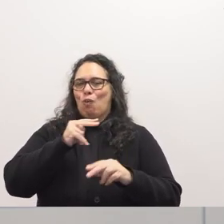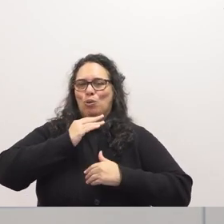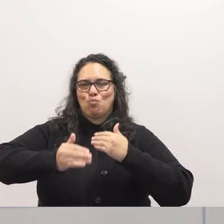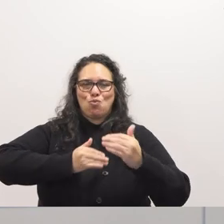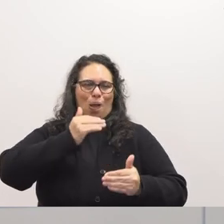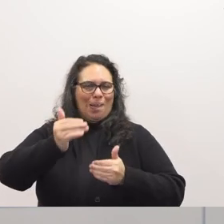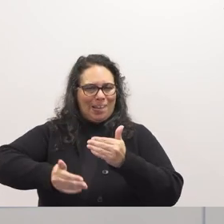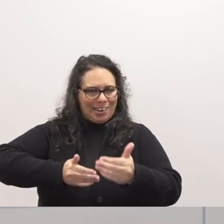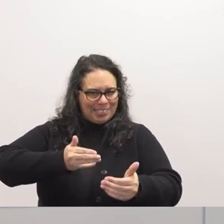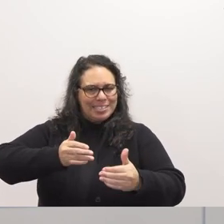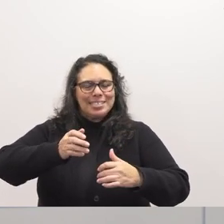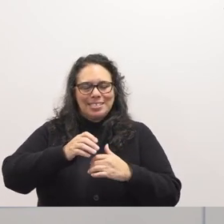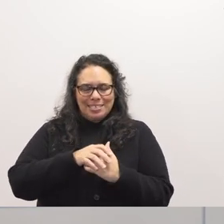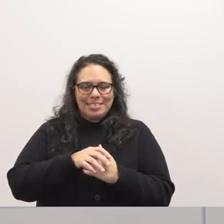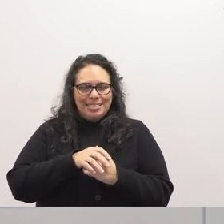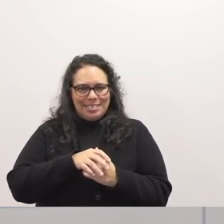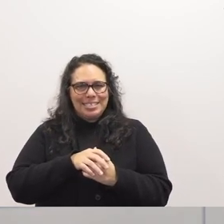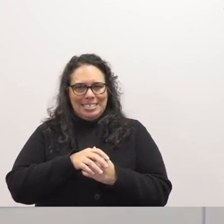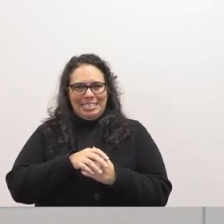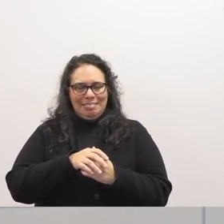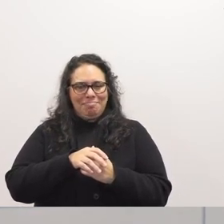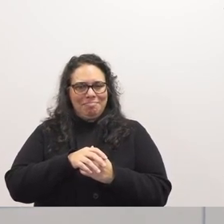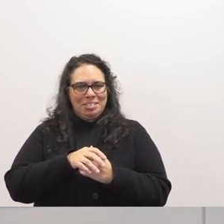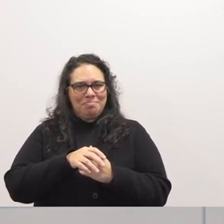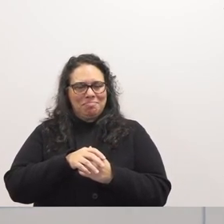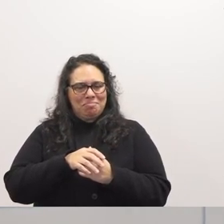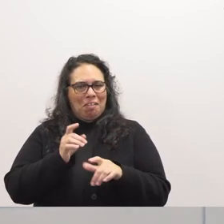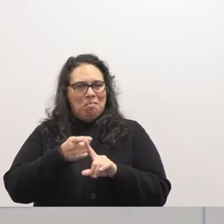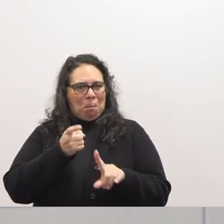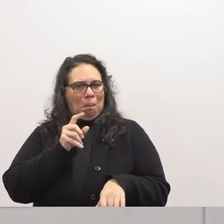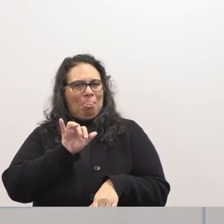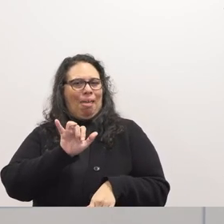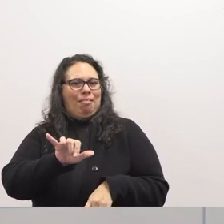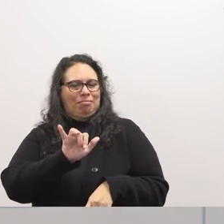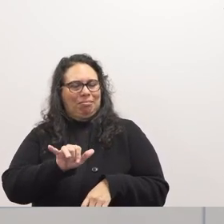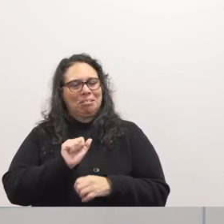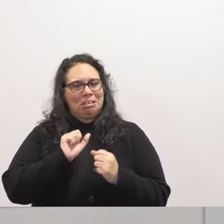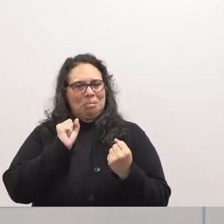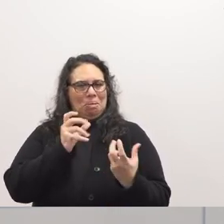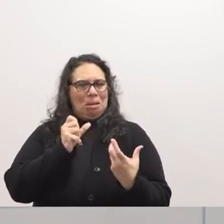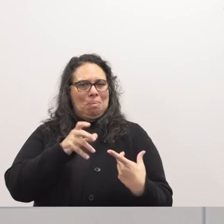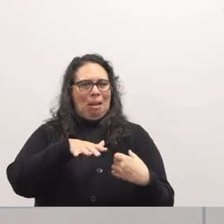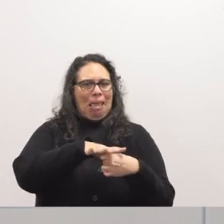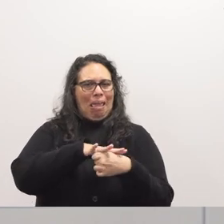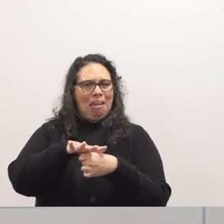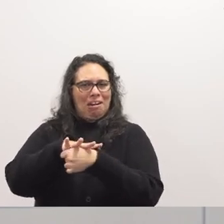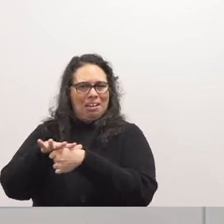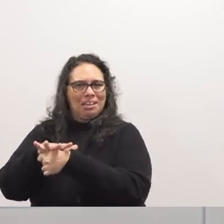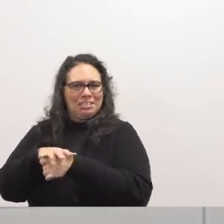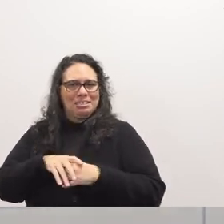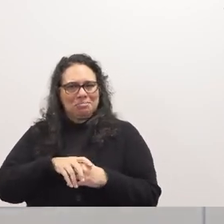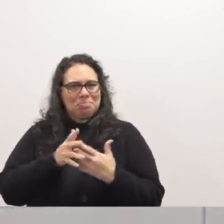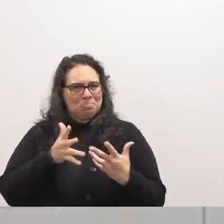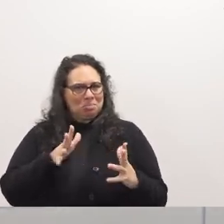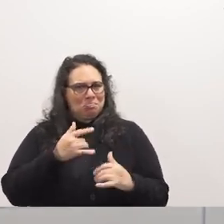that is about to come on a number of different areas, and that's what I